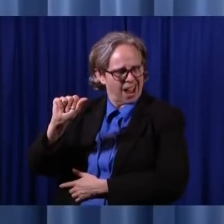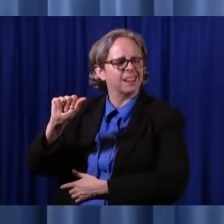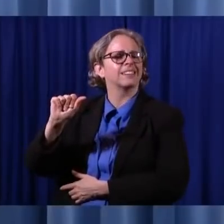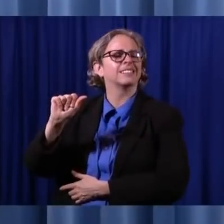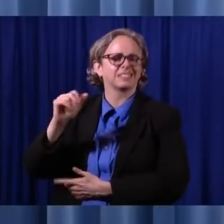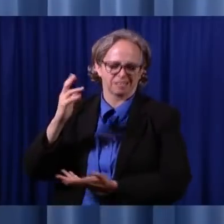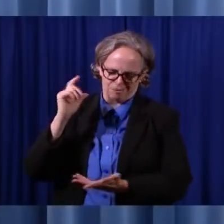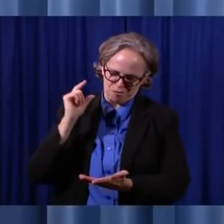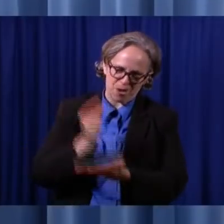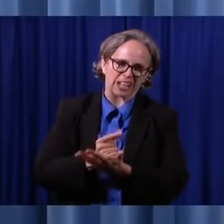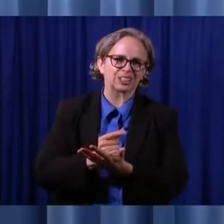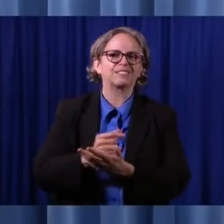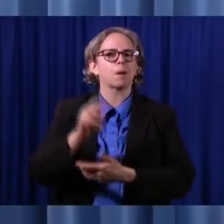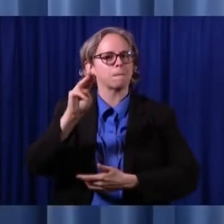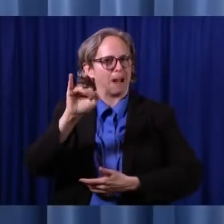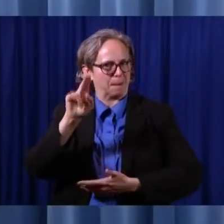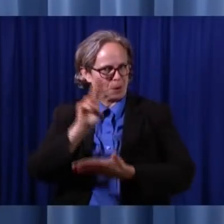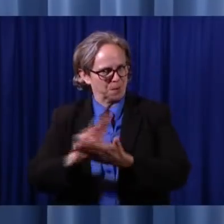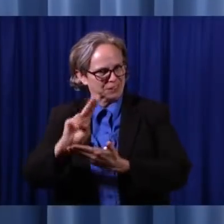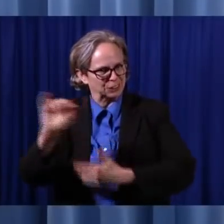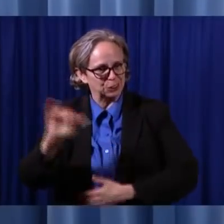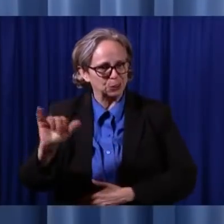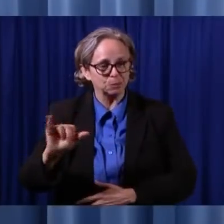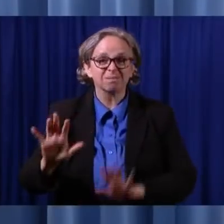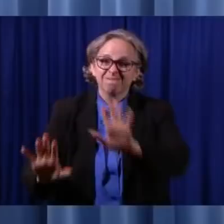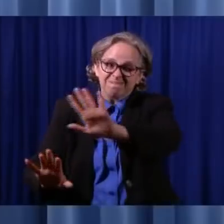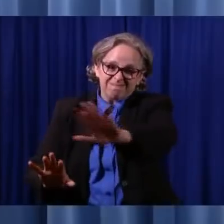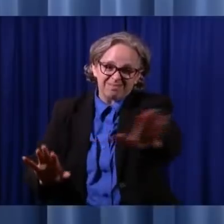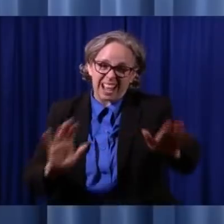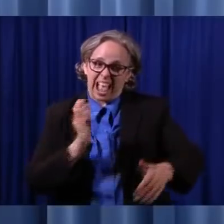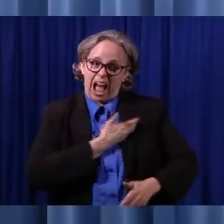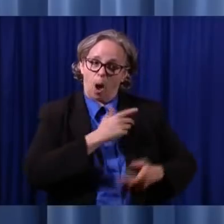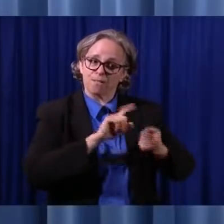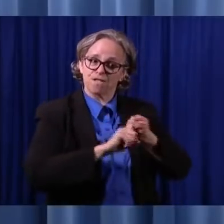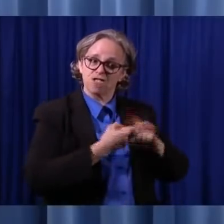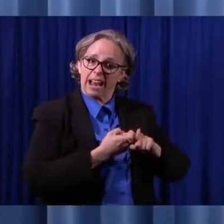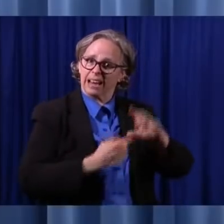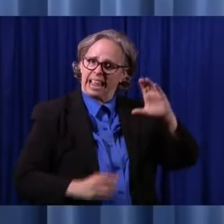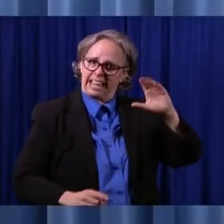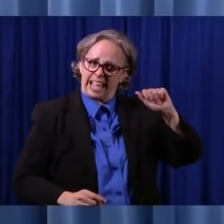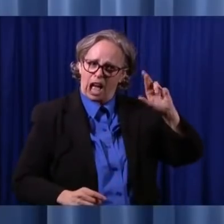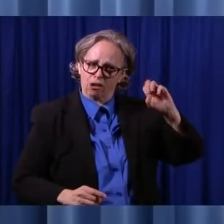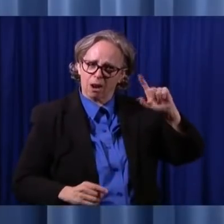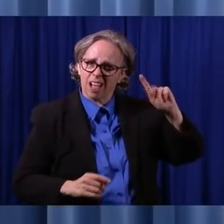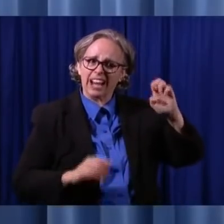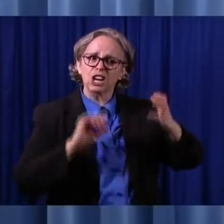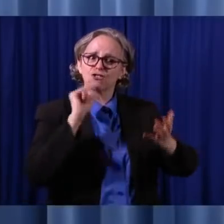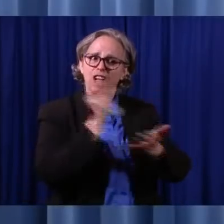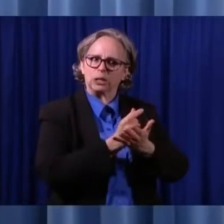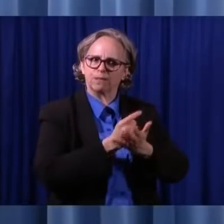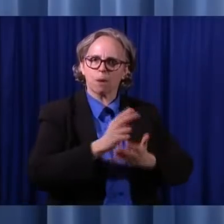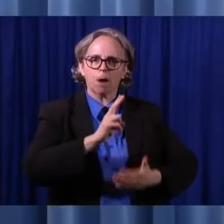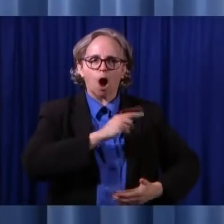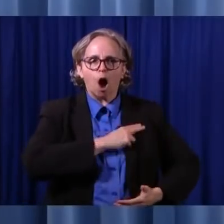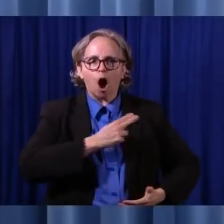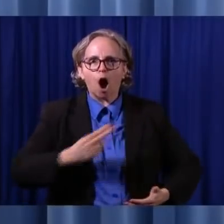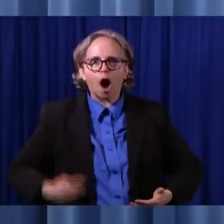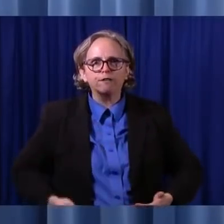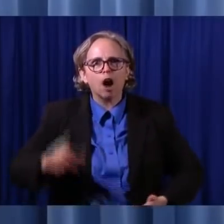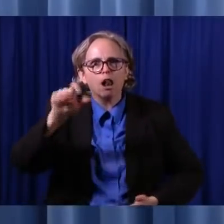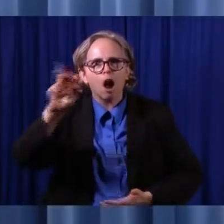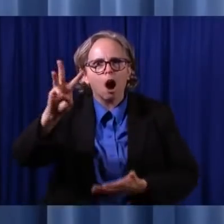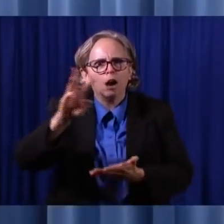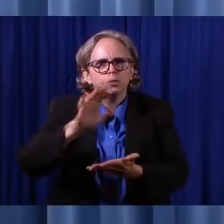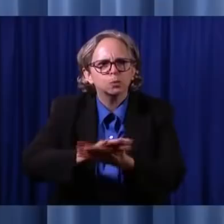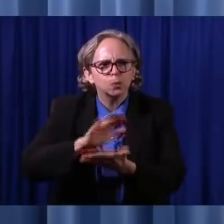want to congratulate our friend Caroline Schinkel, who graduated from Harvard Law School, and congratulate family friends